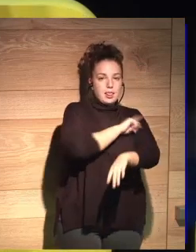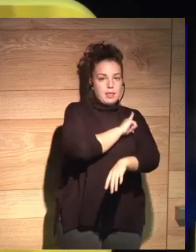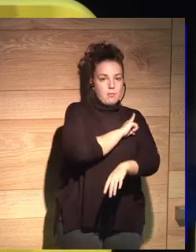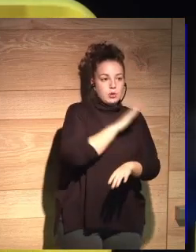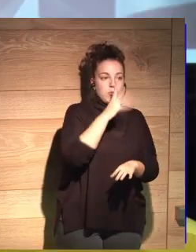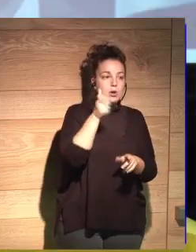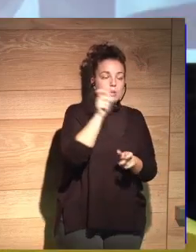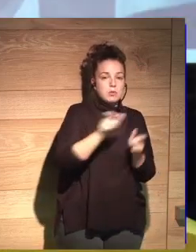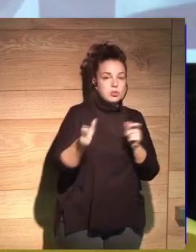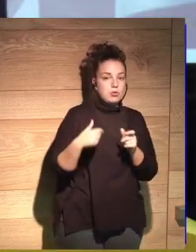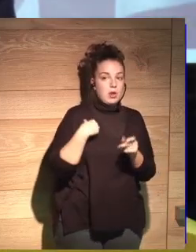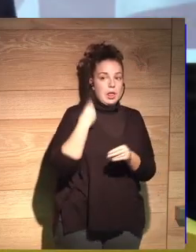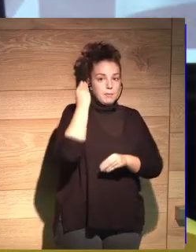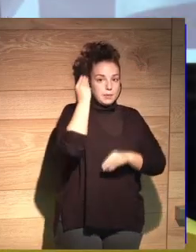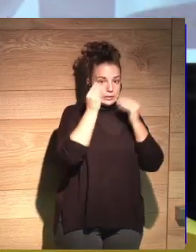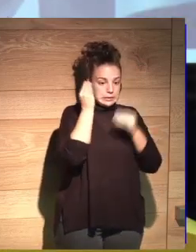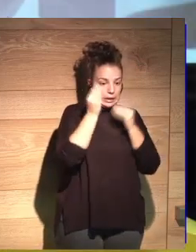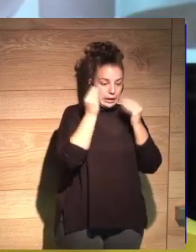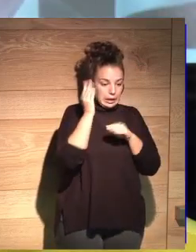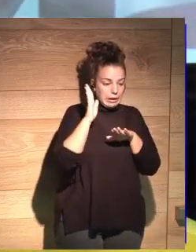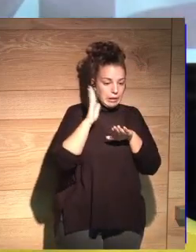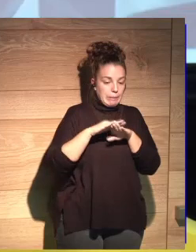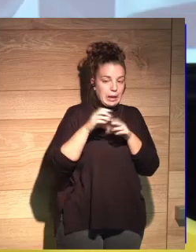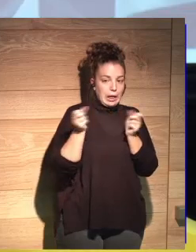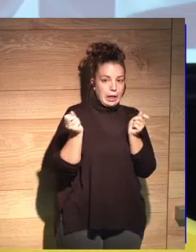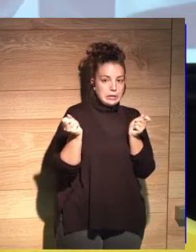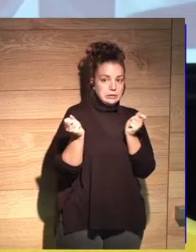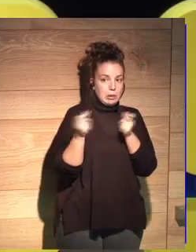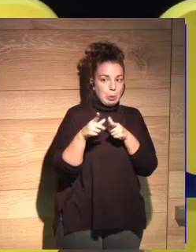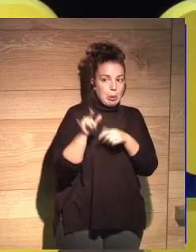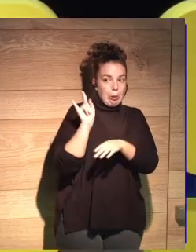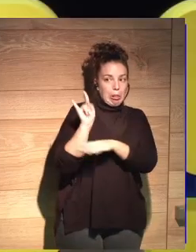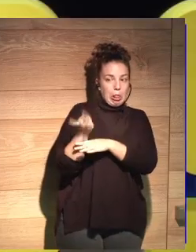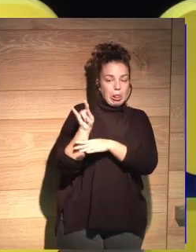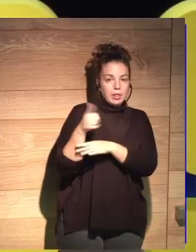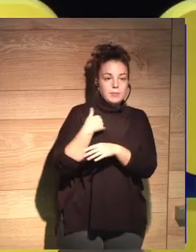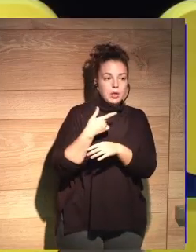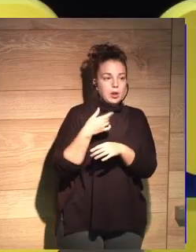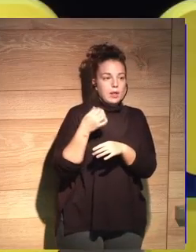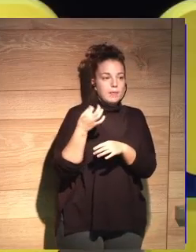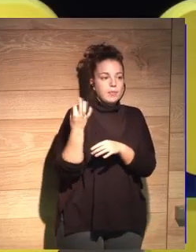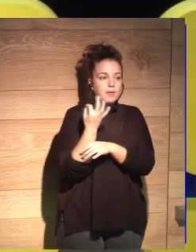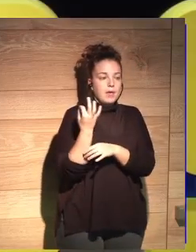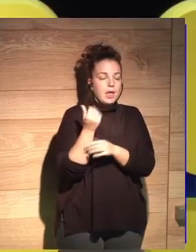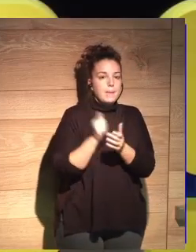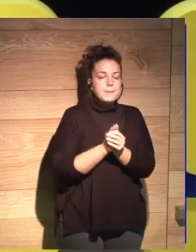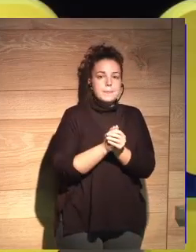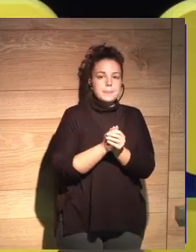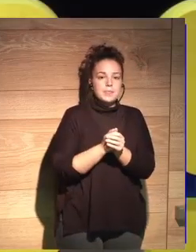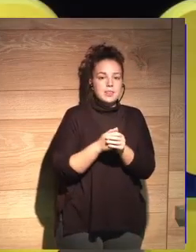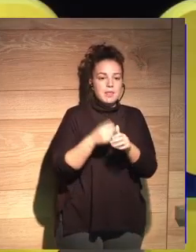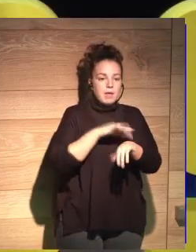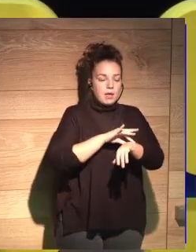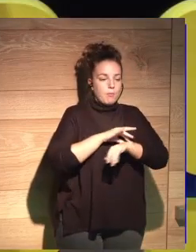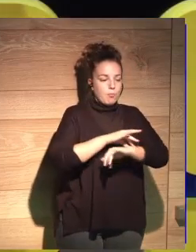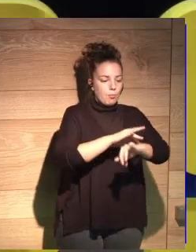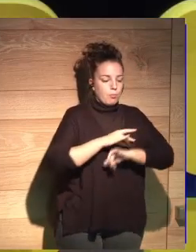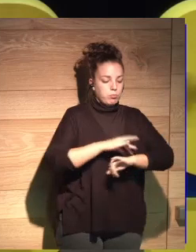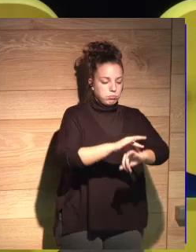fool the insurance companies. Other people feel naked without their fitness trackers, or feel dread that, oh, I need to fulfill